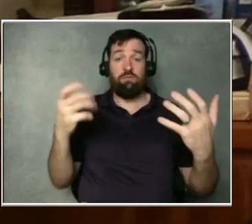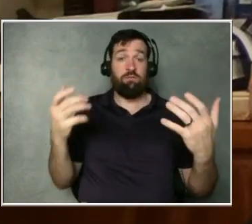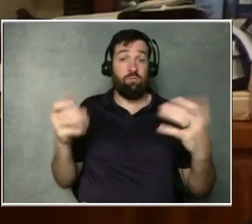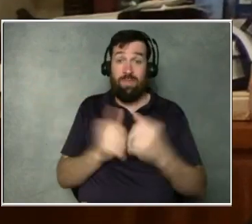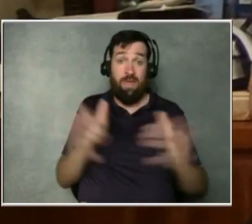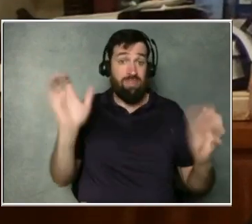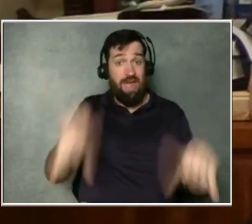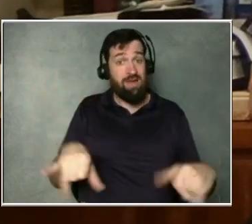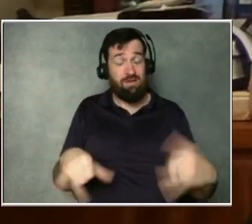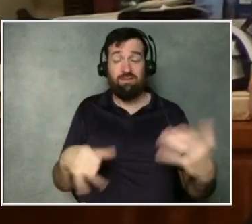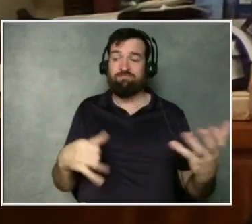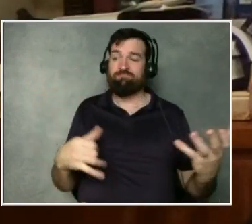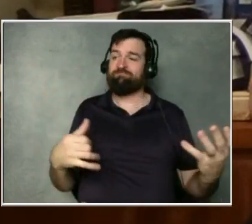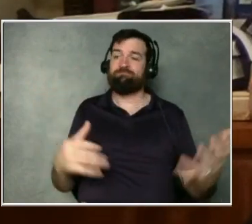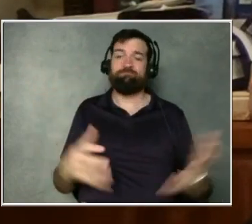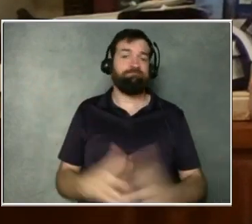is,